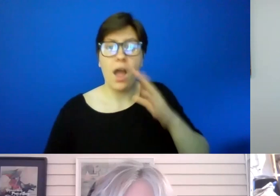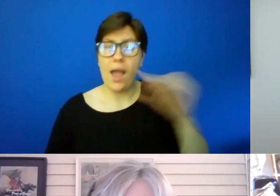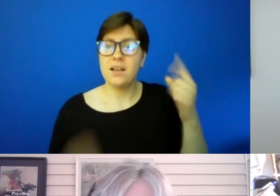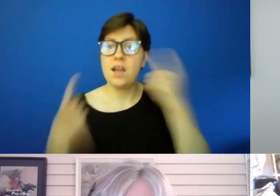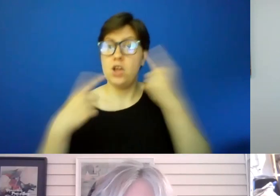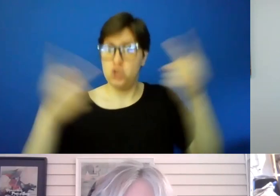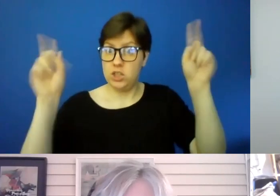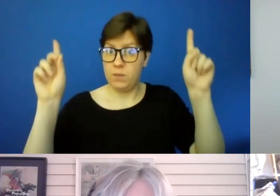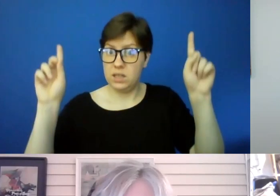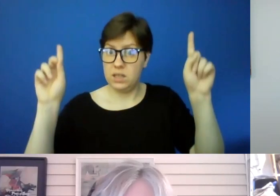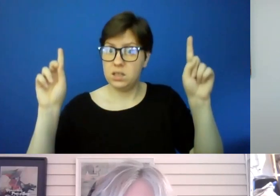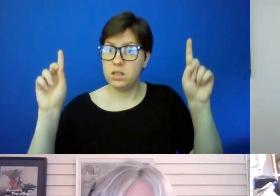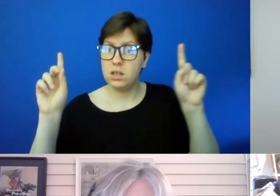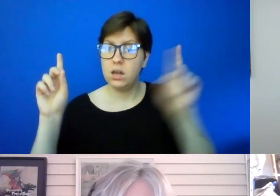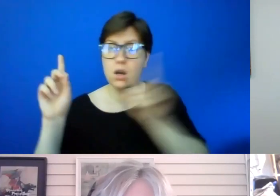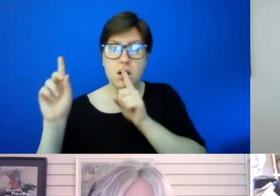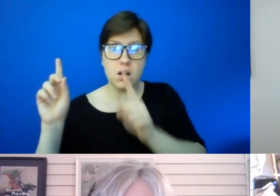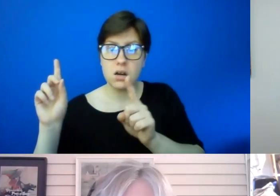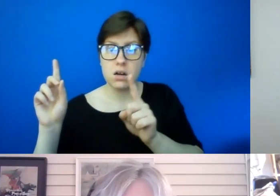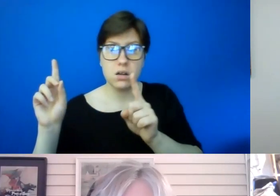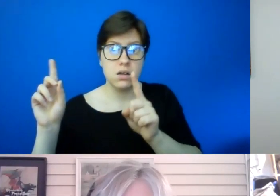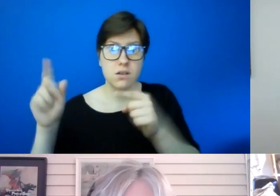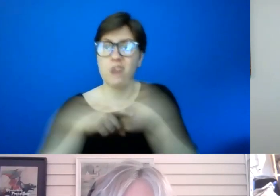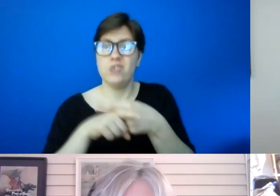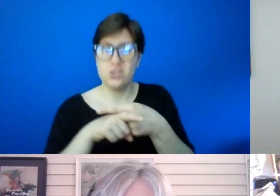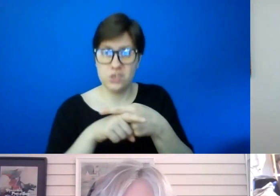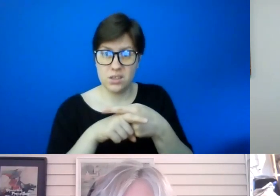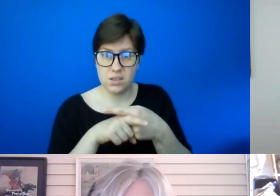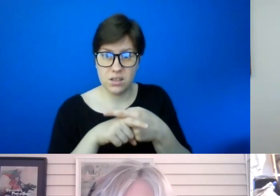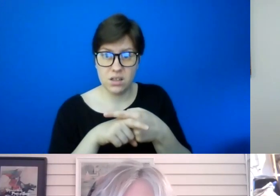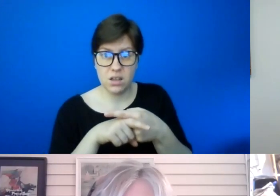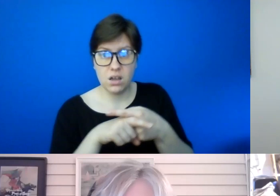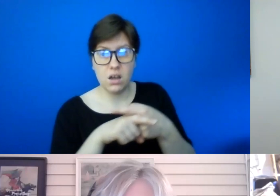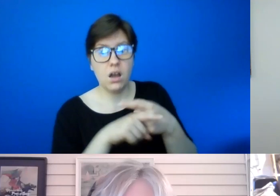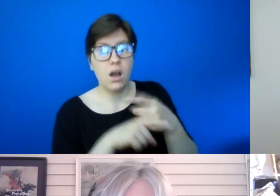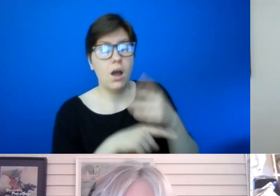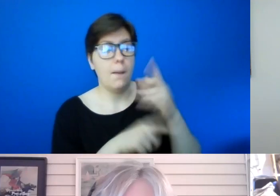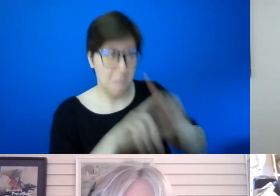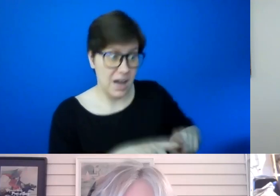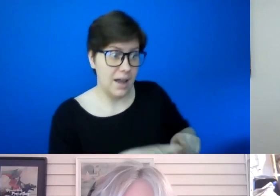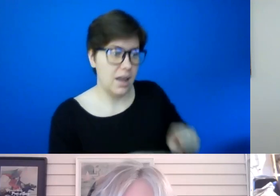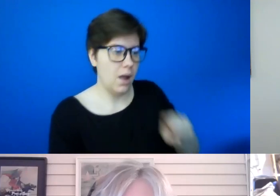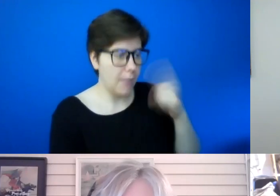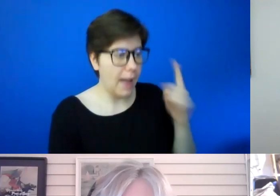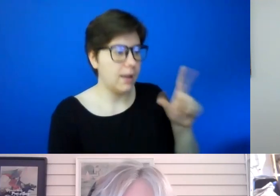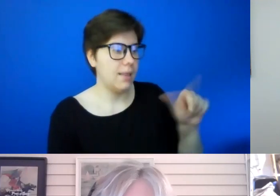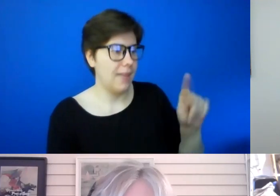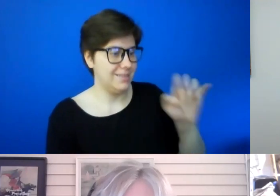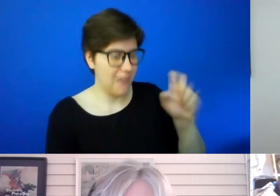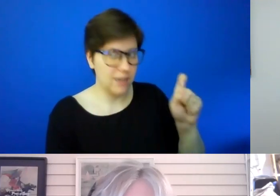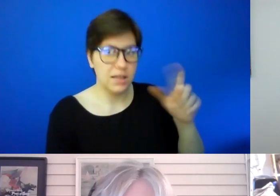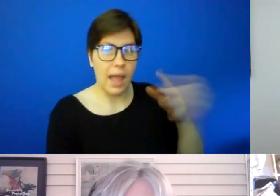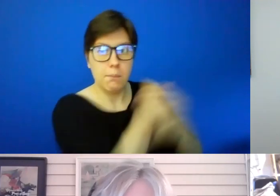achievement are contradicted by Black, Latinx, and poor people who believe